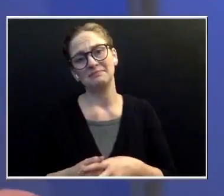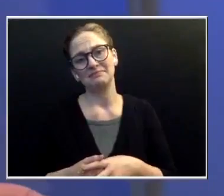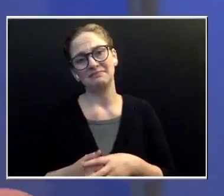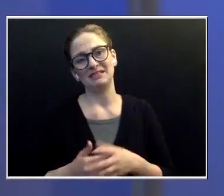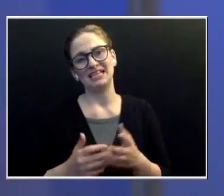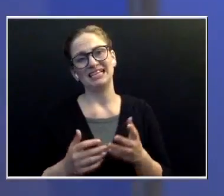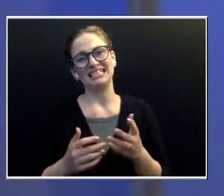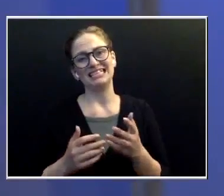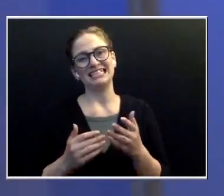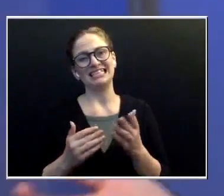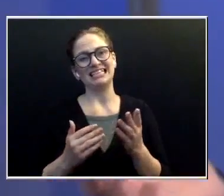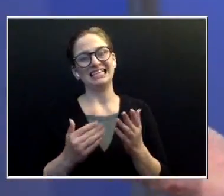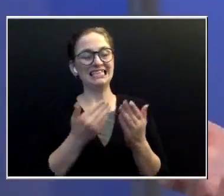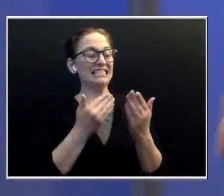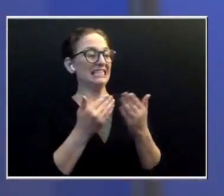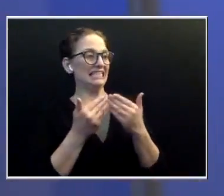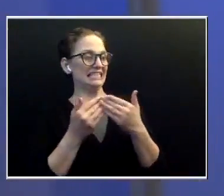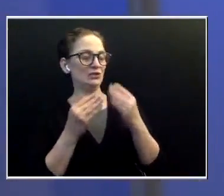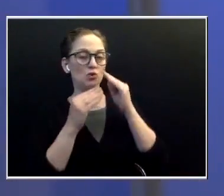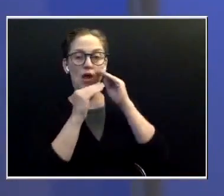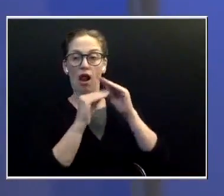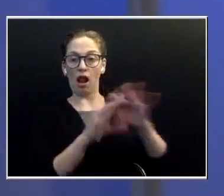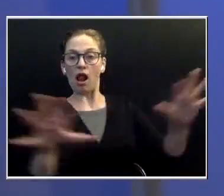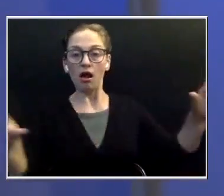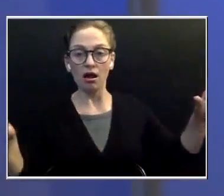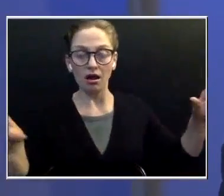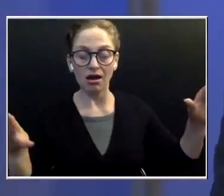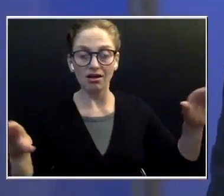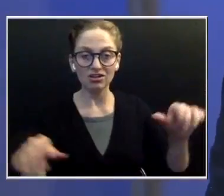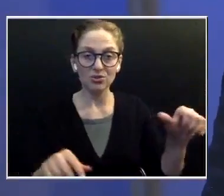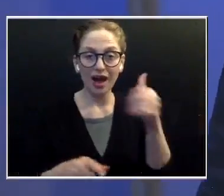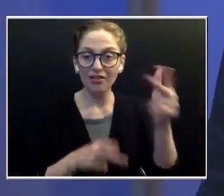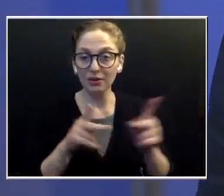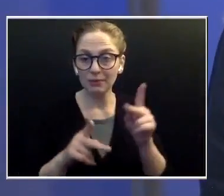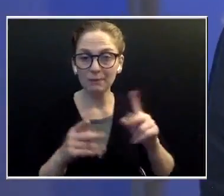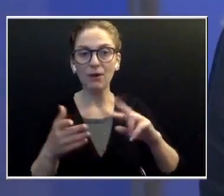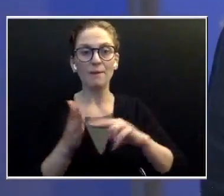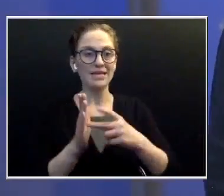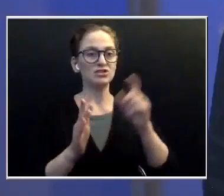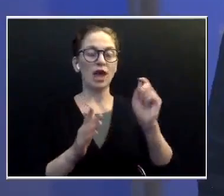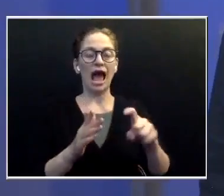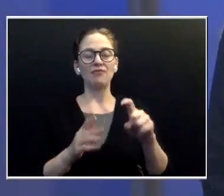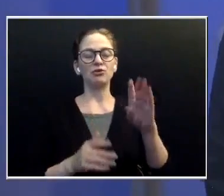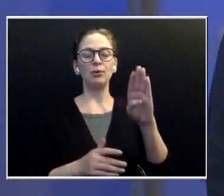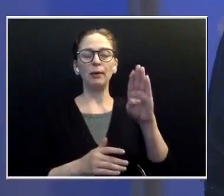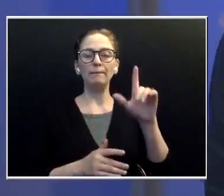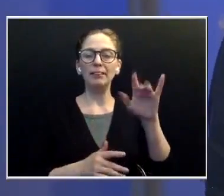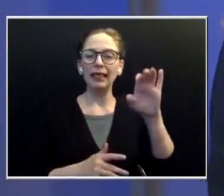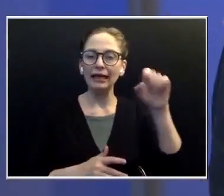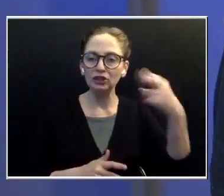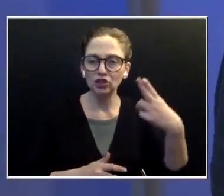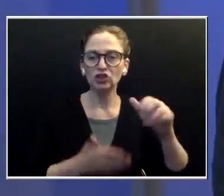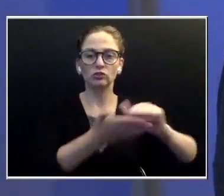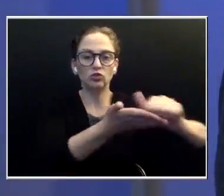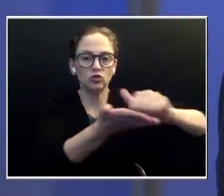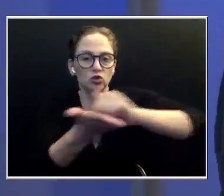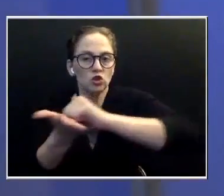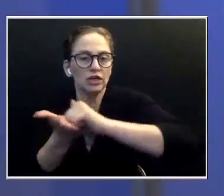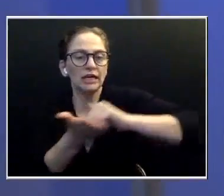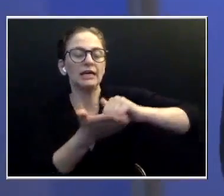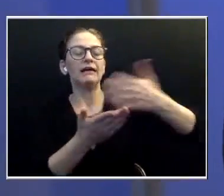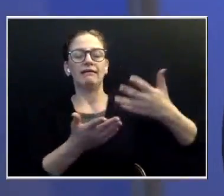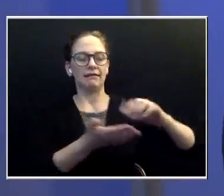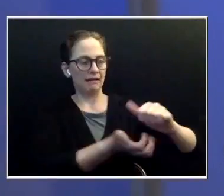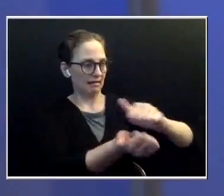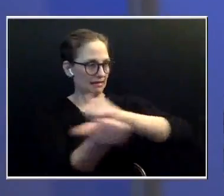transmittable to other people that you have to constantly be bleaching and cleaning and taking care of, like, you staying clean. And then